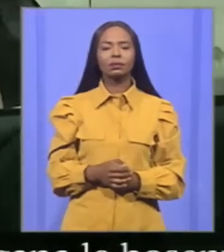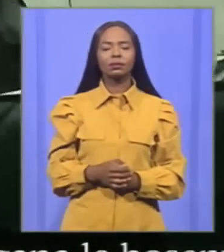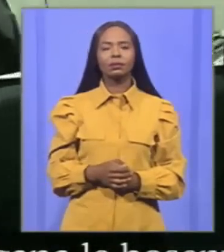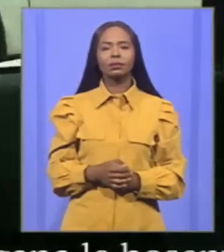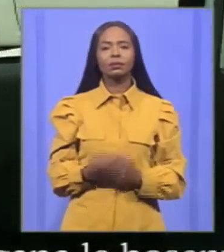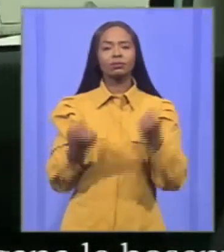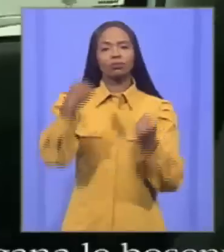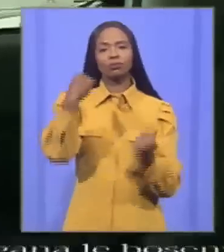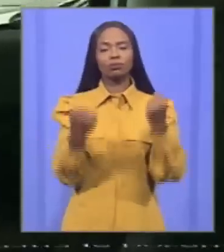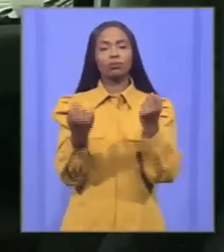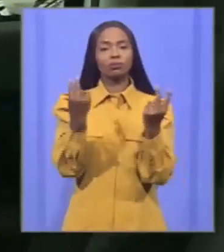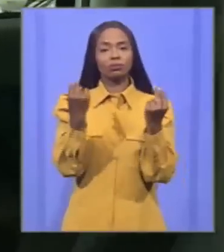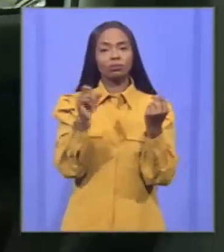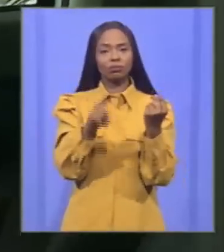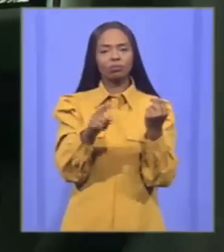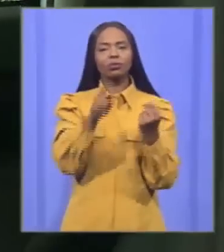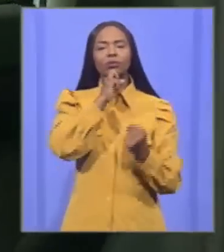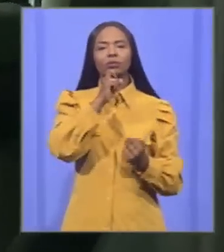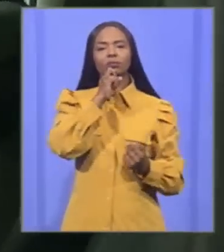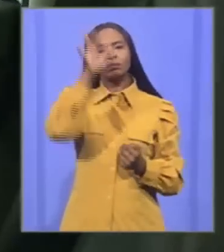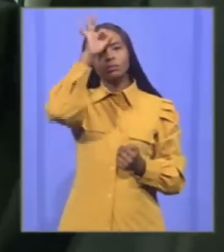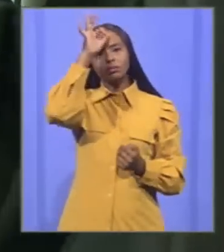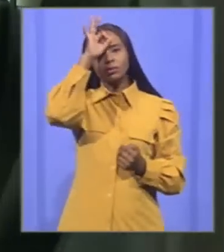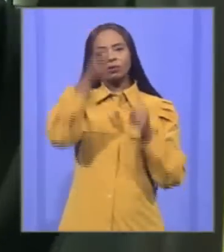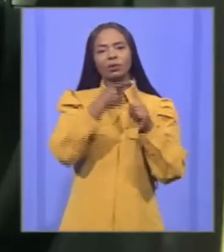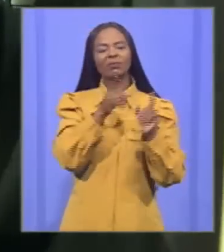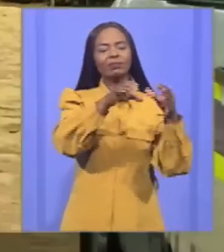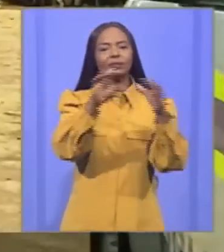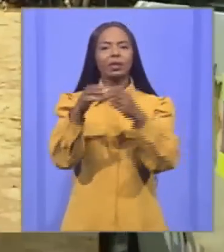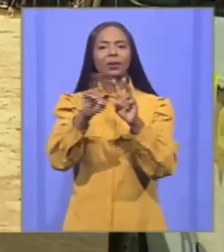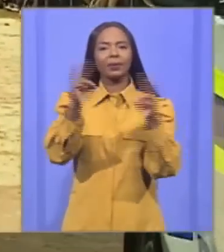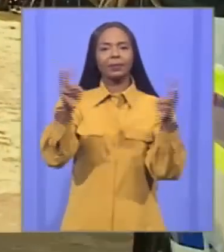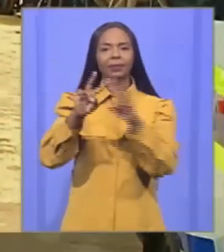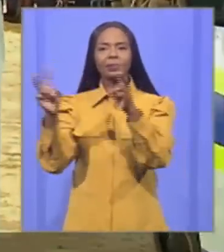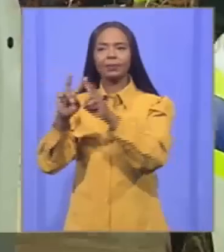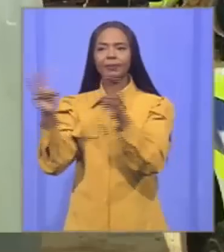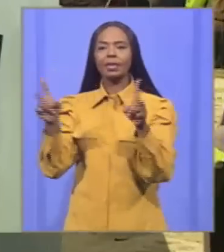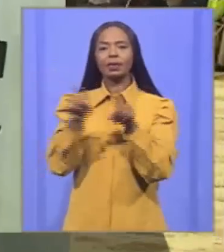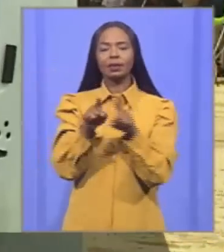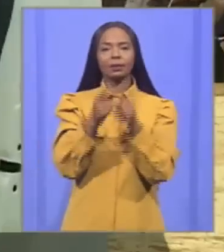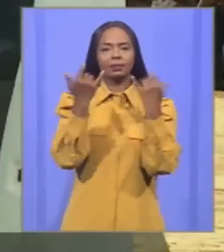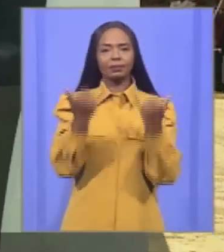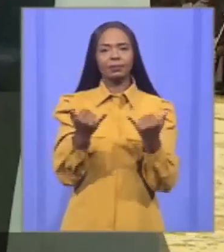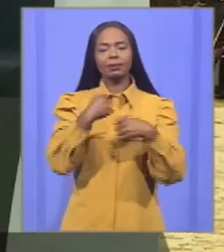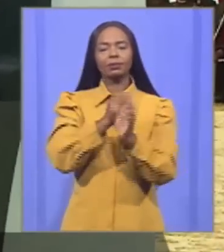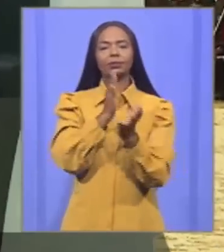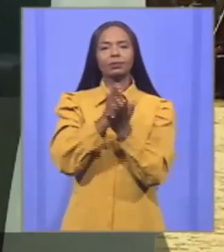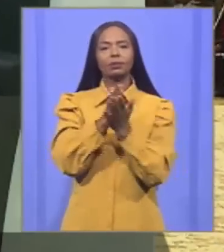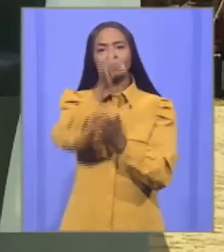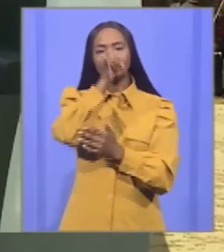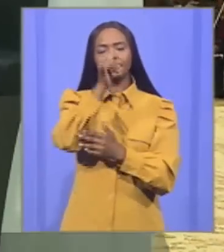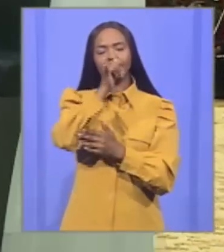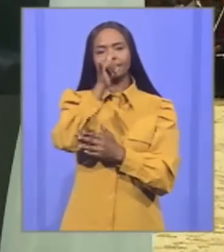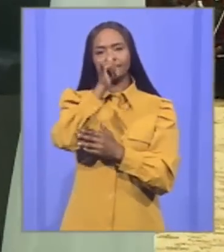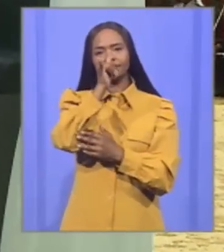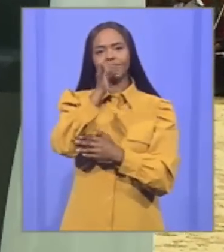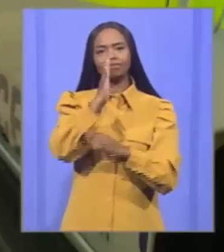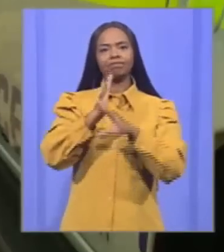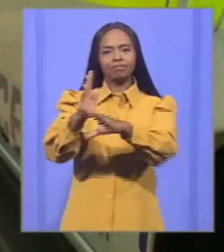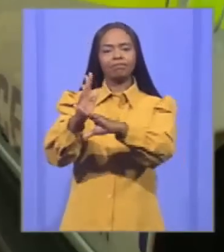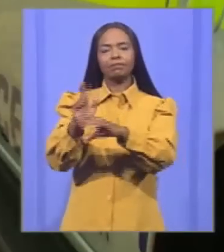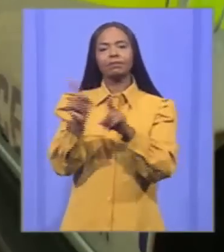Dikoloi tse dintšha di tlile go dirisiwa ke mapodisi a makala a farologaneng. Boikaelelo jwa seno ke go lwantsha bosenyi ka malatsi a boikhutso a